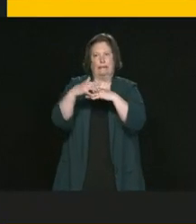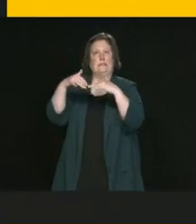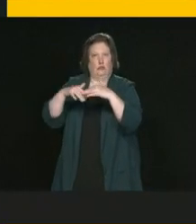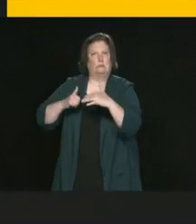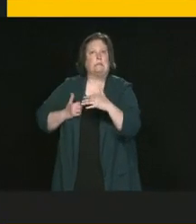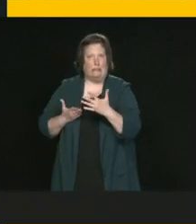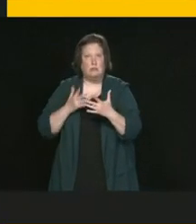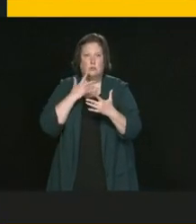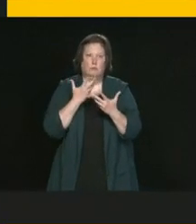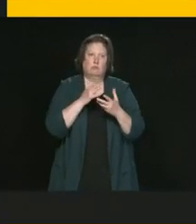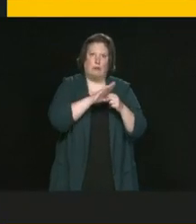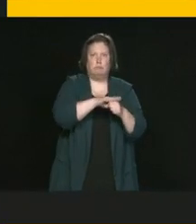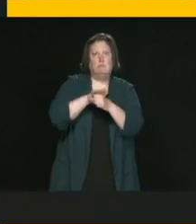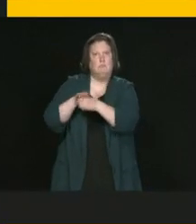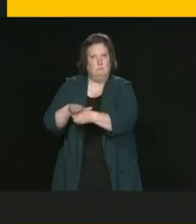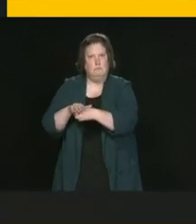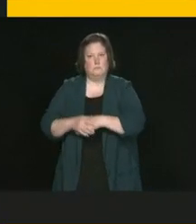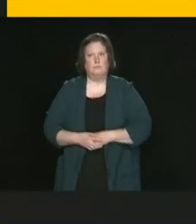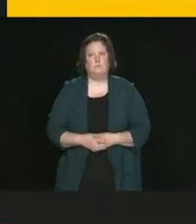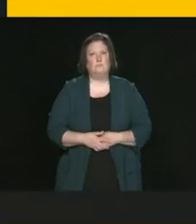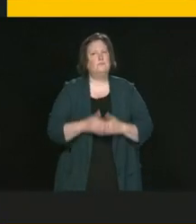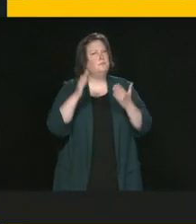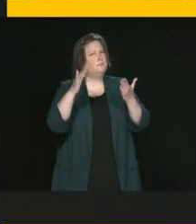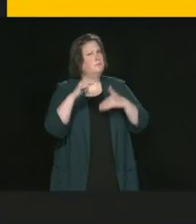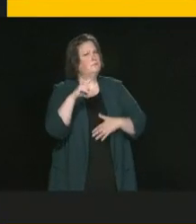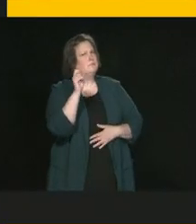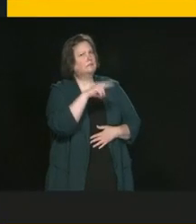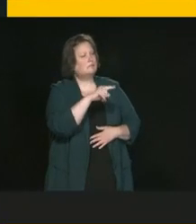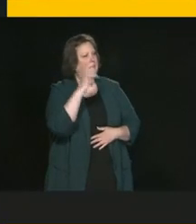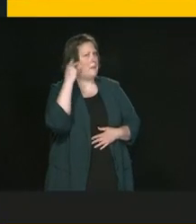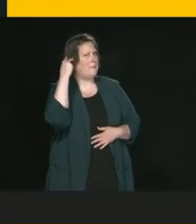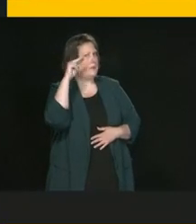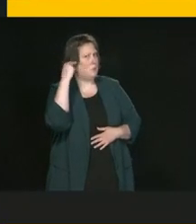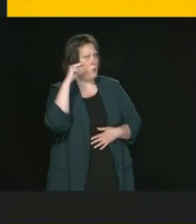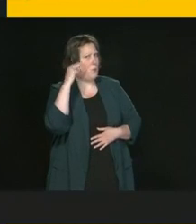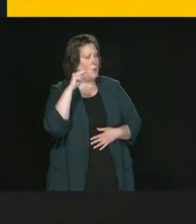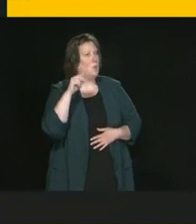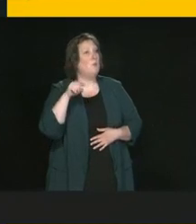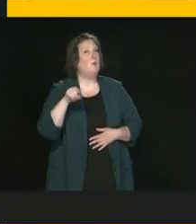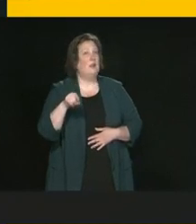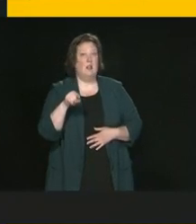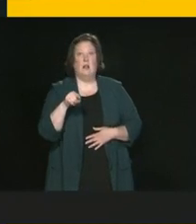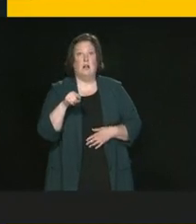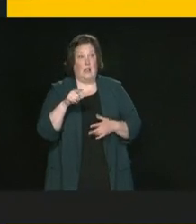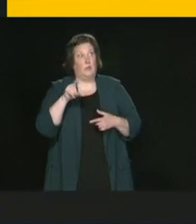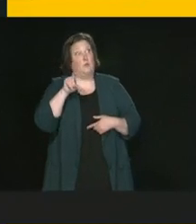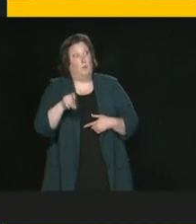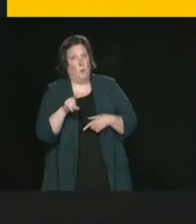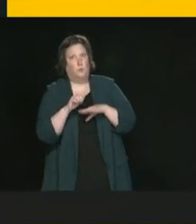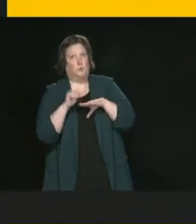And Prime Minister, Mexico has halted sending upwards of 5,000 additional workers to Canada